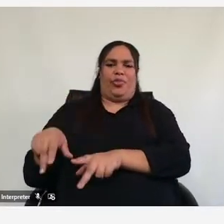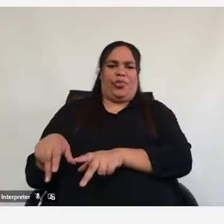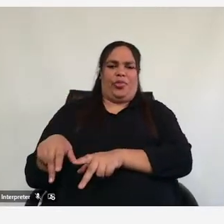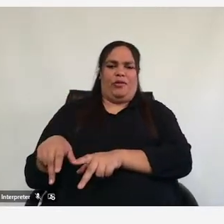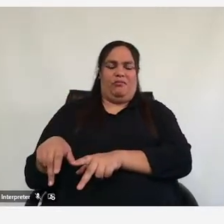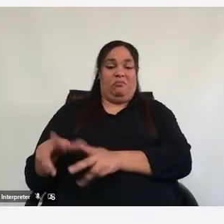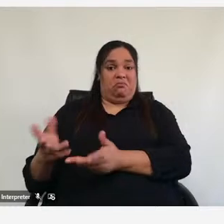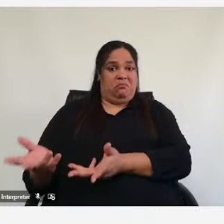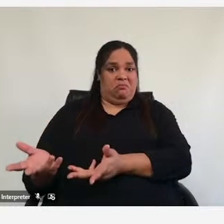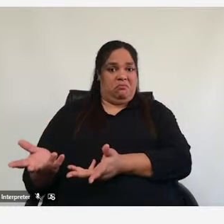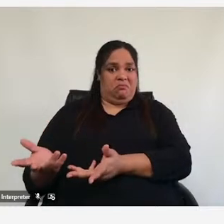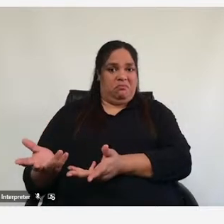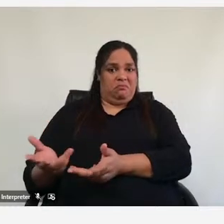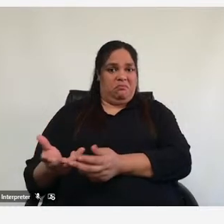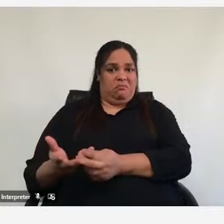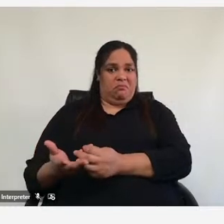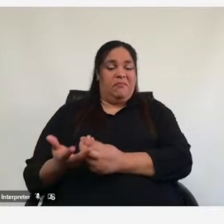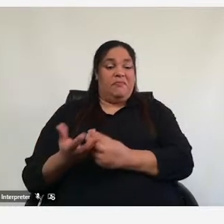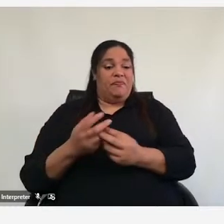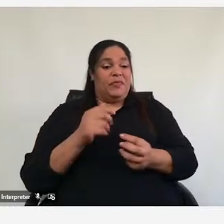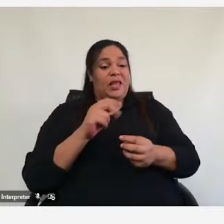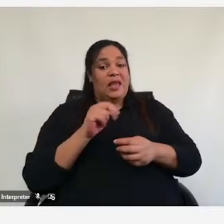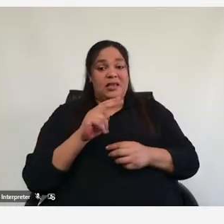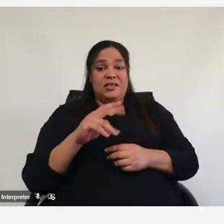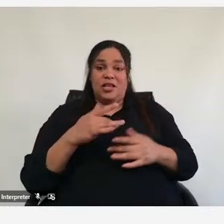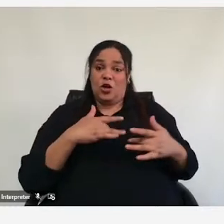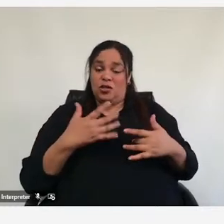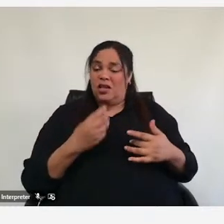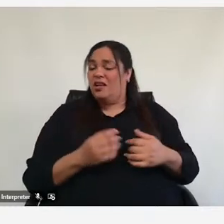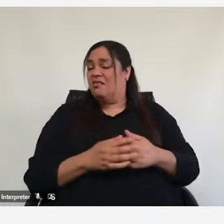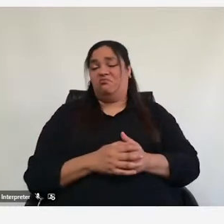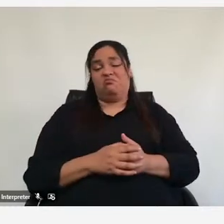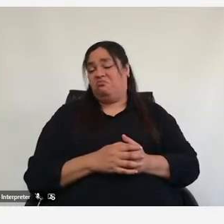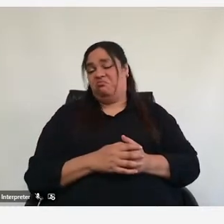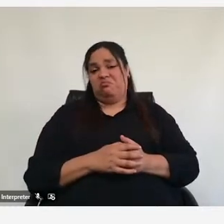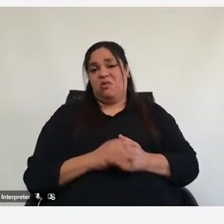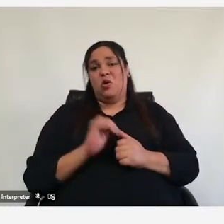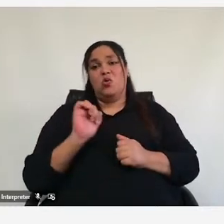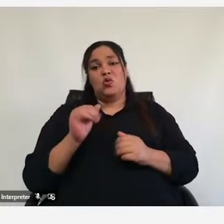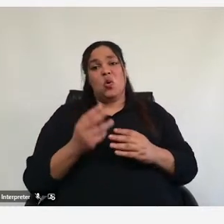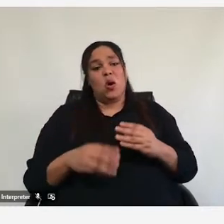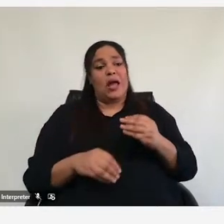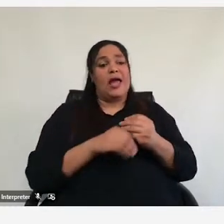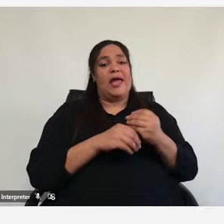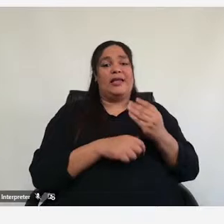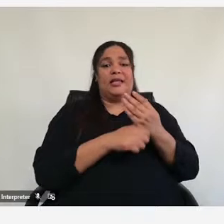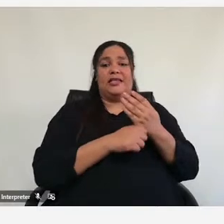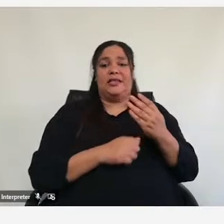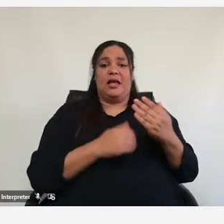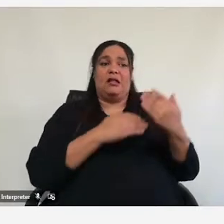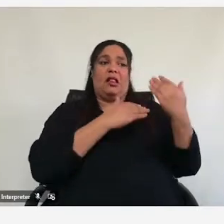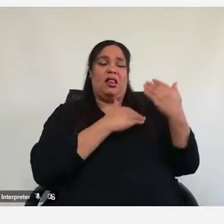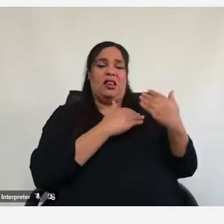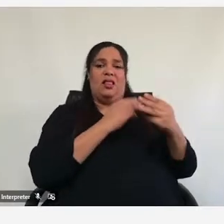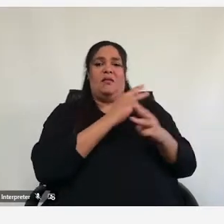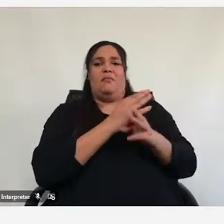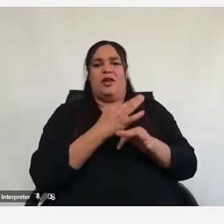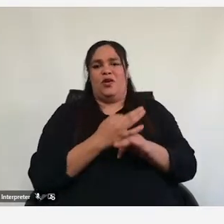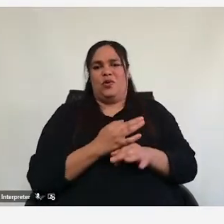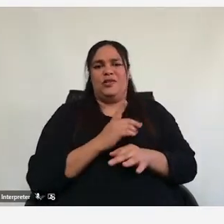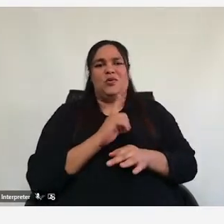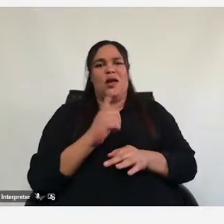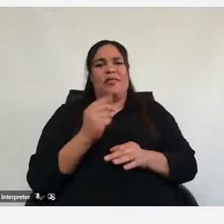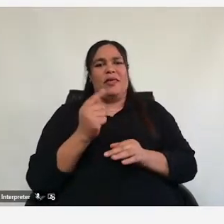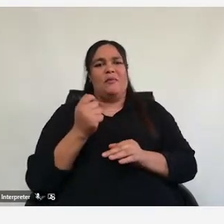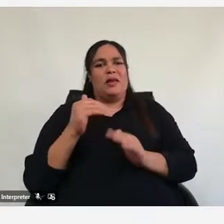VAT. The ANC is not concerned that they are adding to the tax burden of parents so that they have